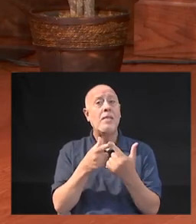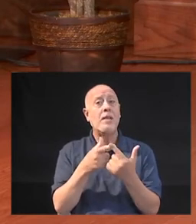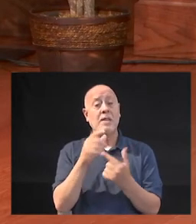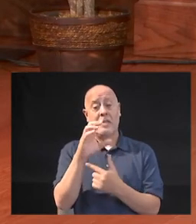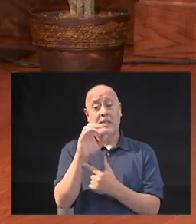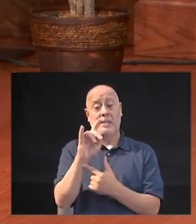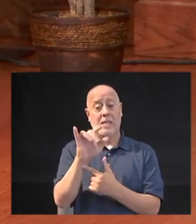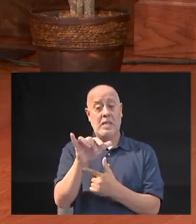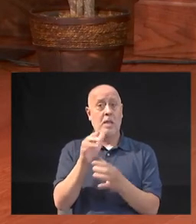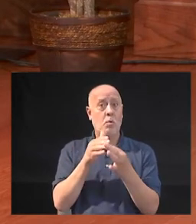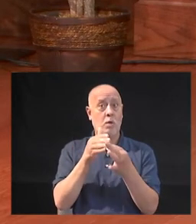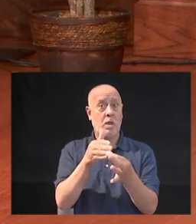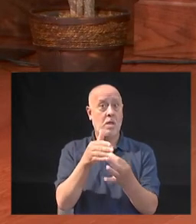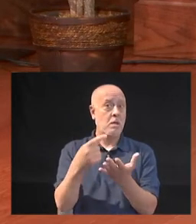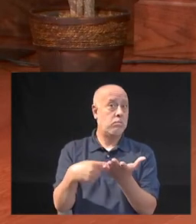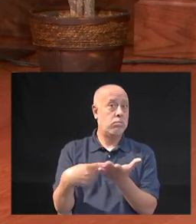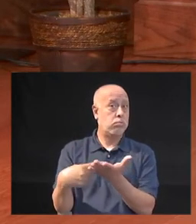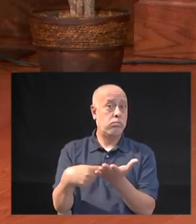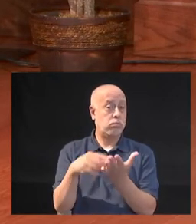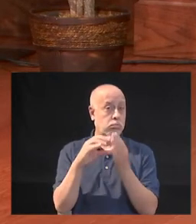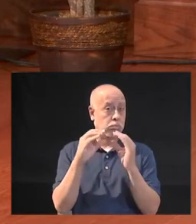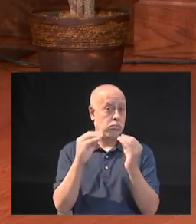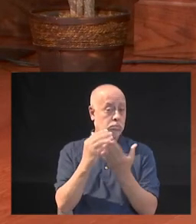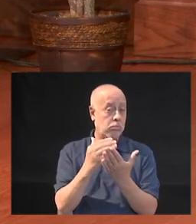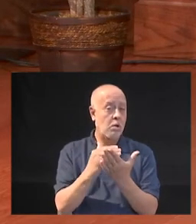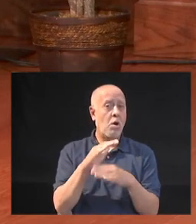Tuesday. And there's more information on our website.